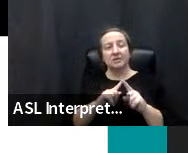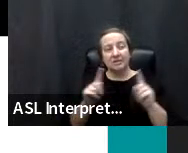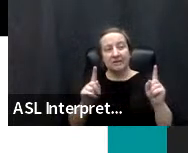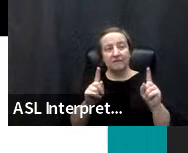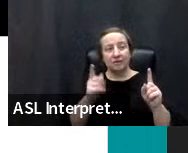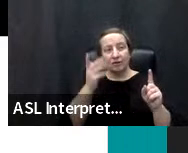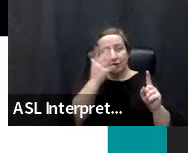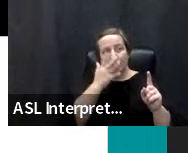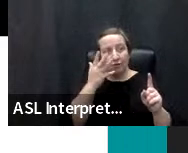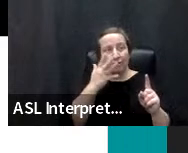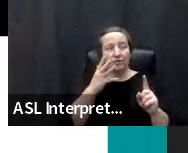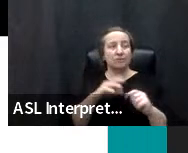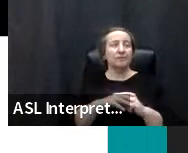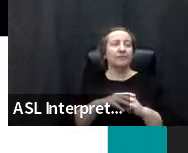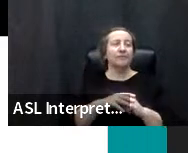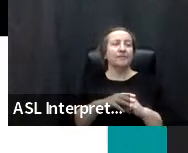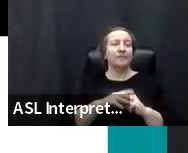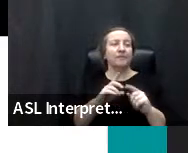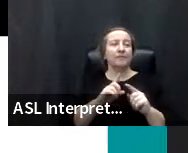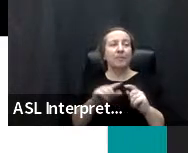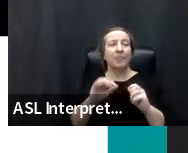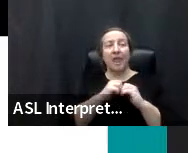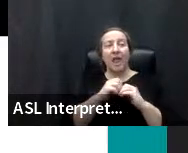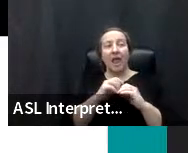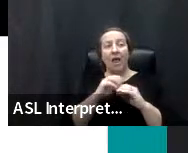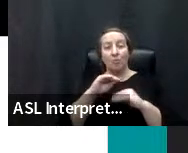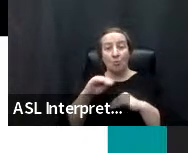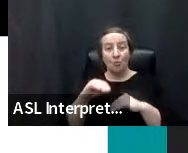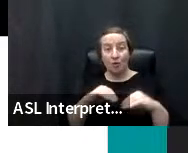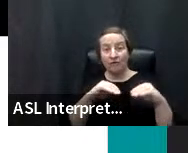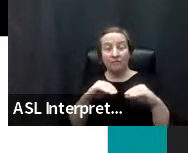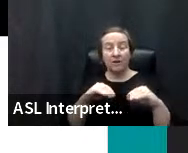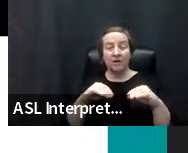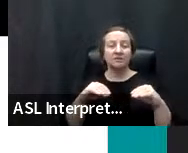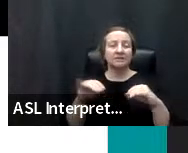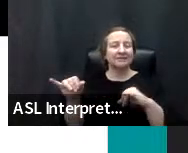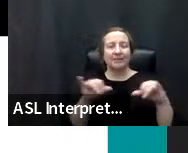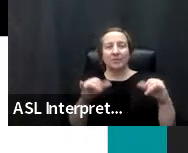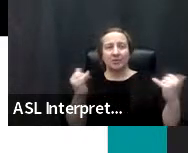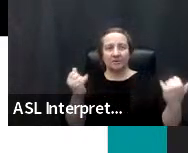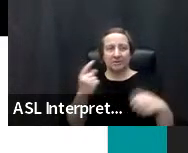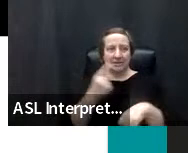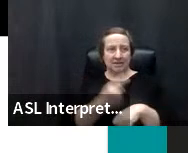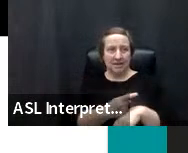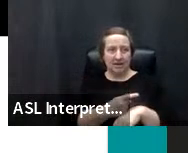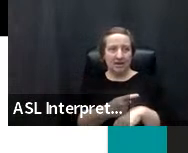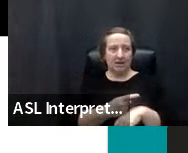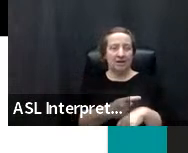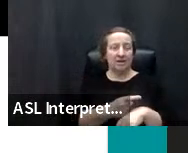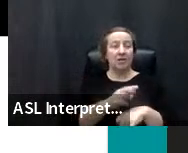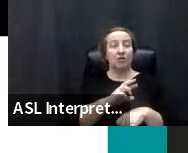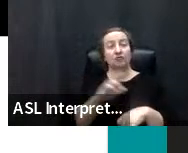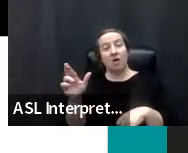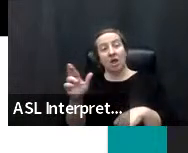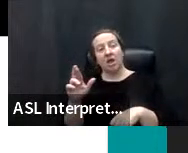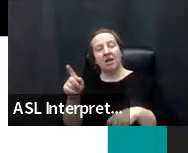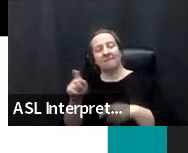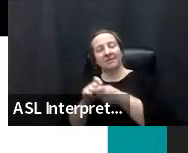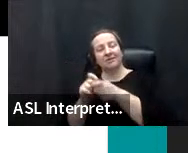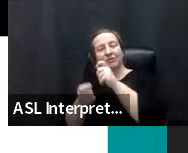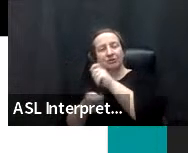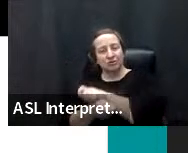but the movements you can make are all the similar as today. The one on the right is a slightly